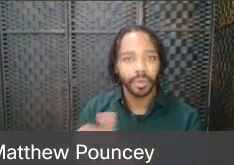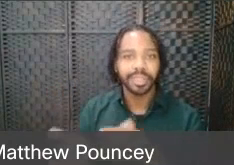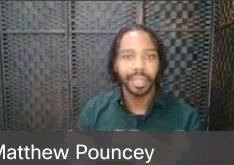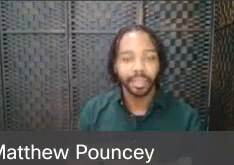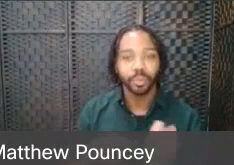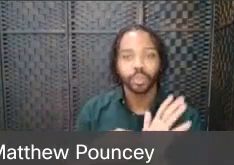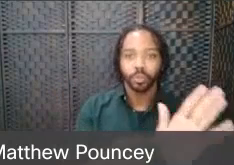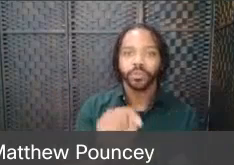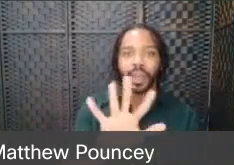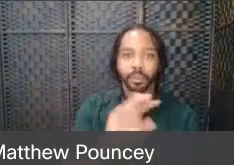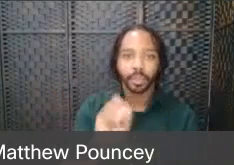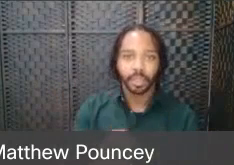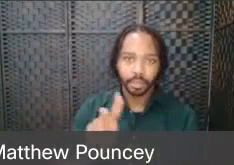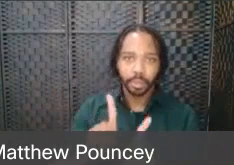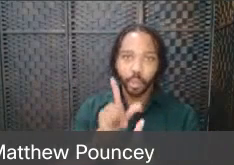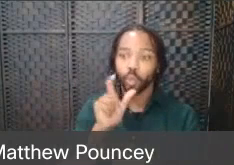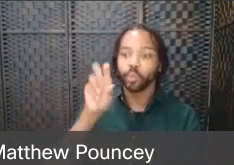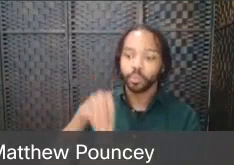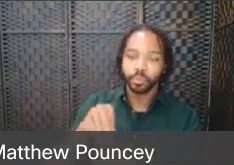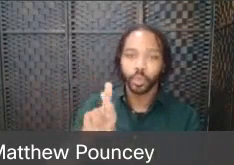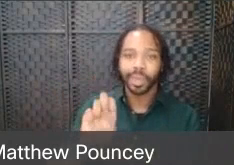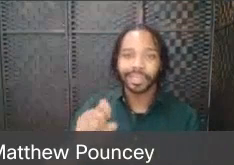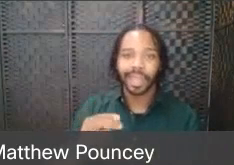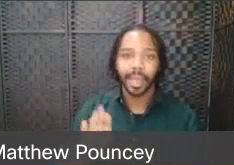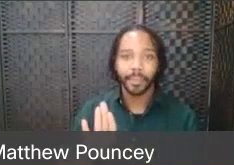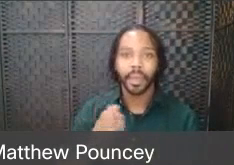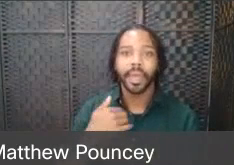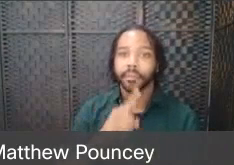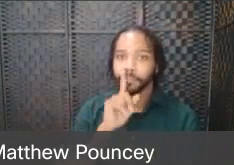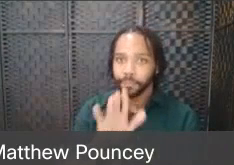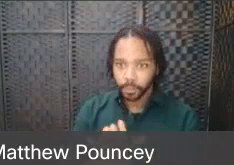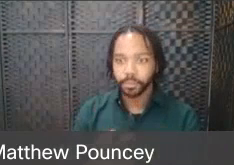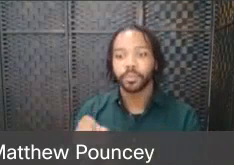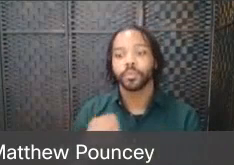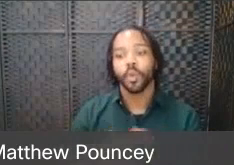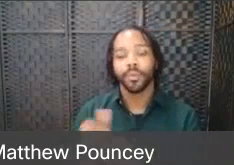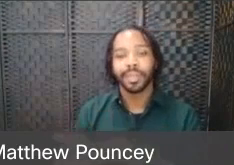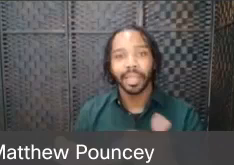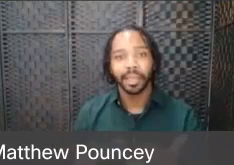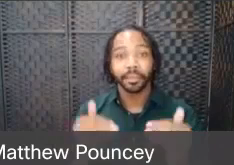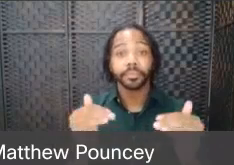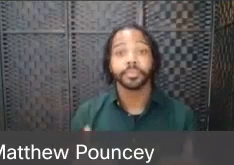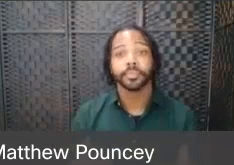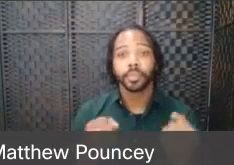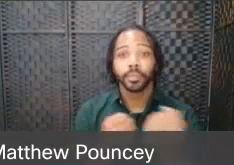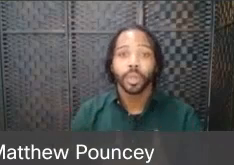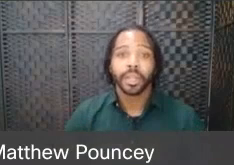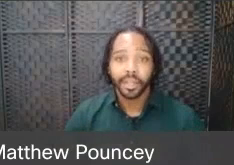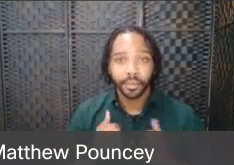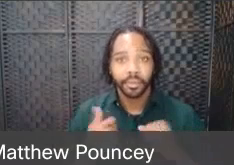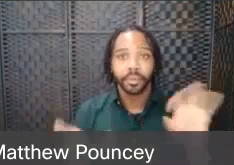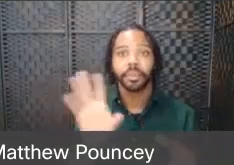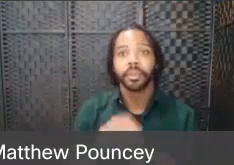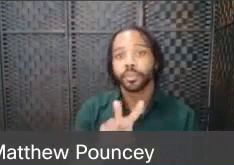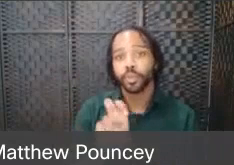people in ResHab who contracted COVID who then had a confirmed COVID death. In supported living, 211 people